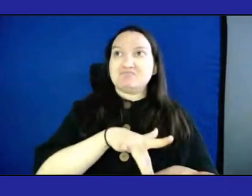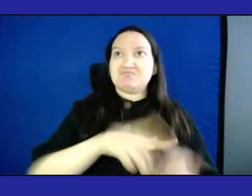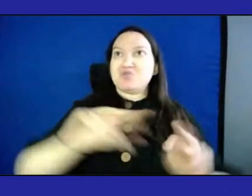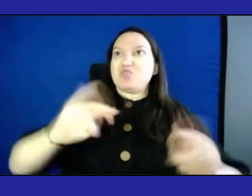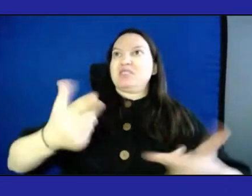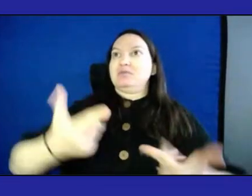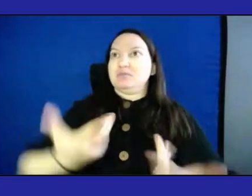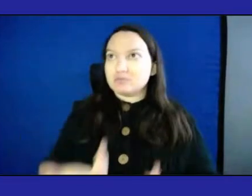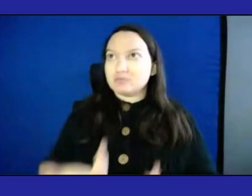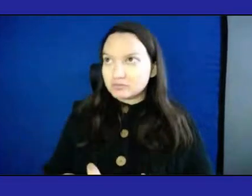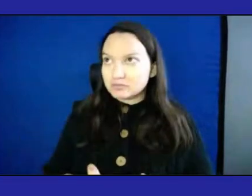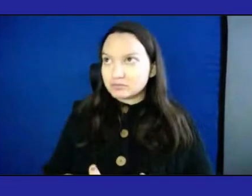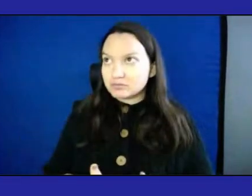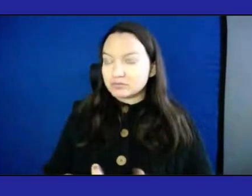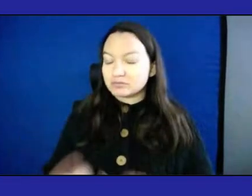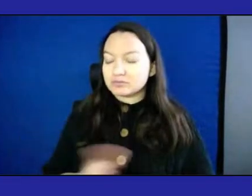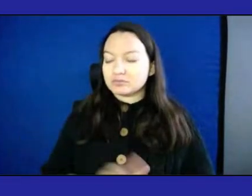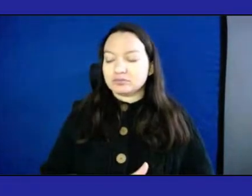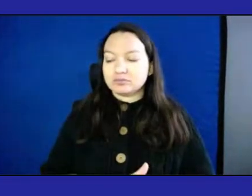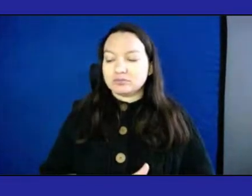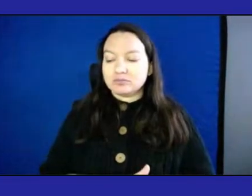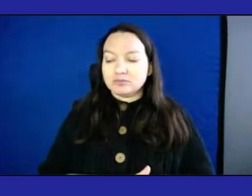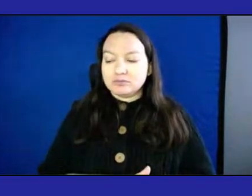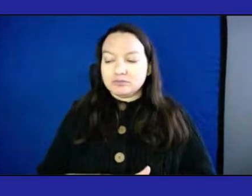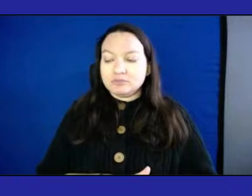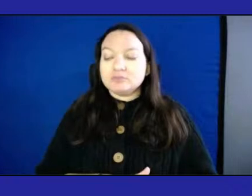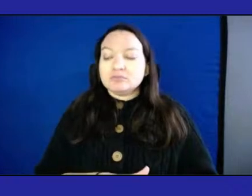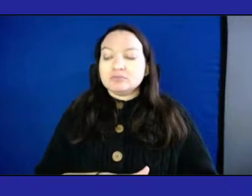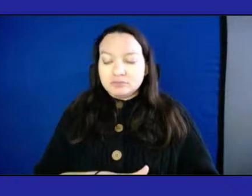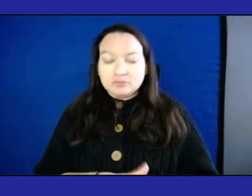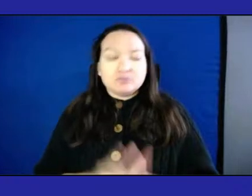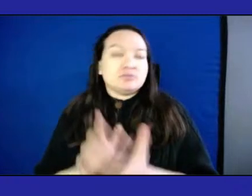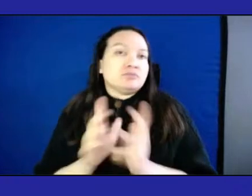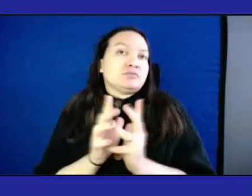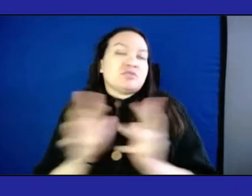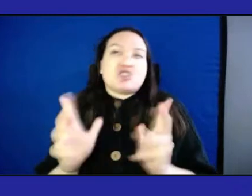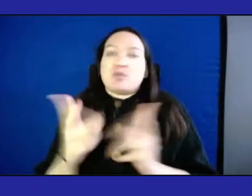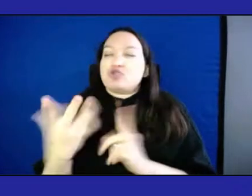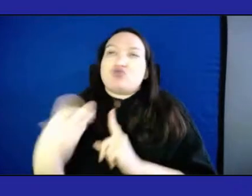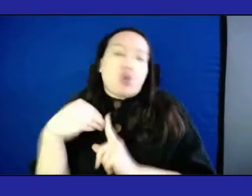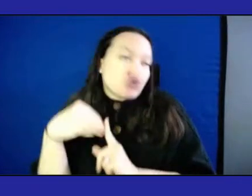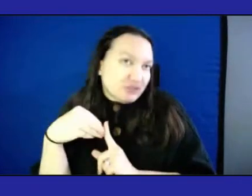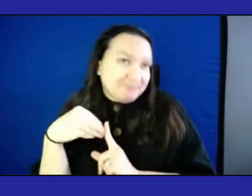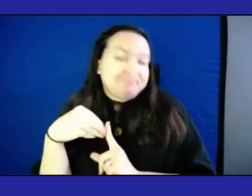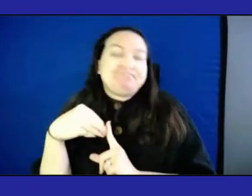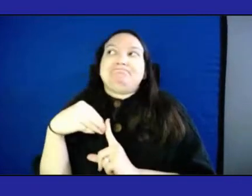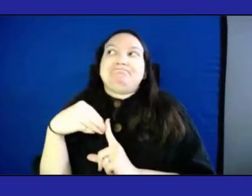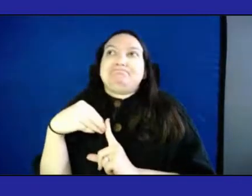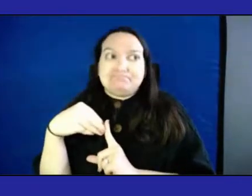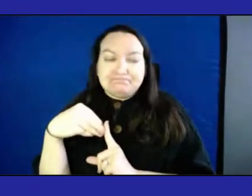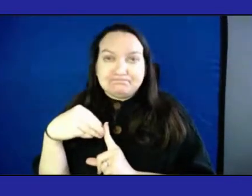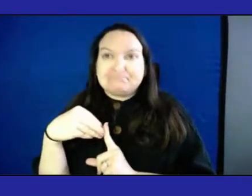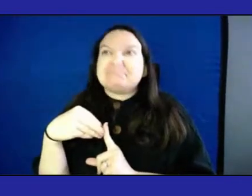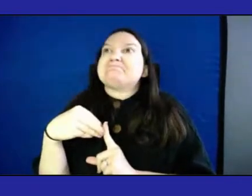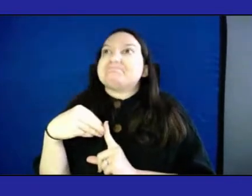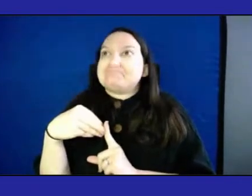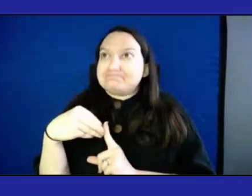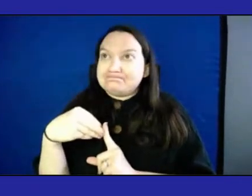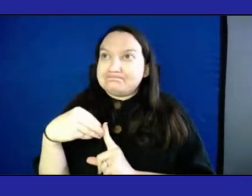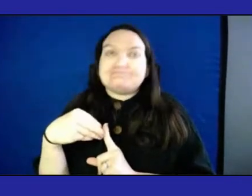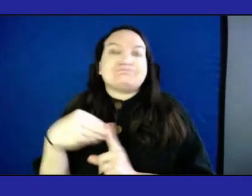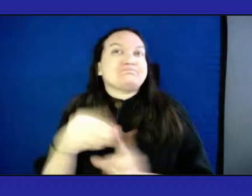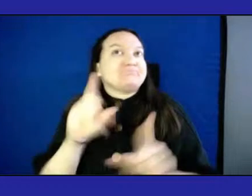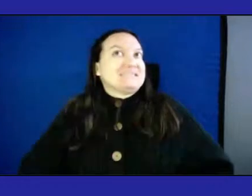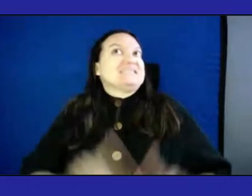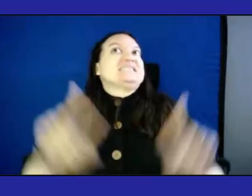right? So, I mean, there is so much culture. Right, it's very different